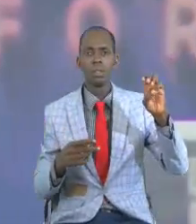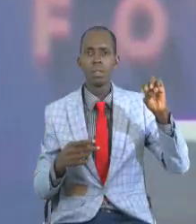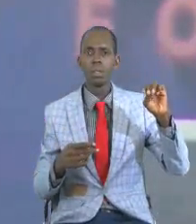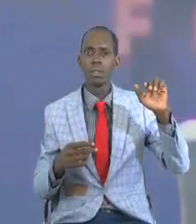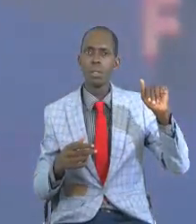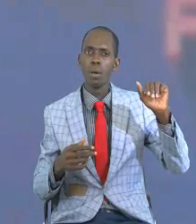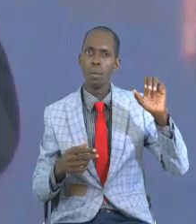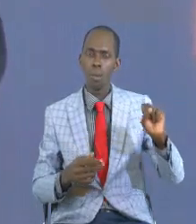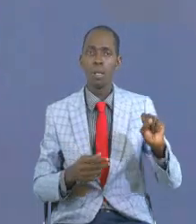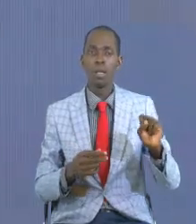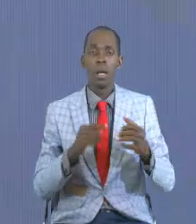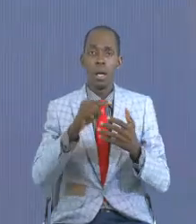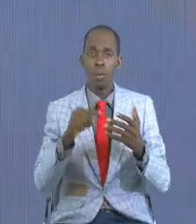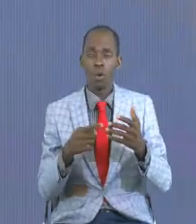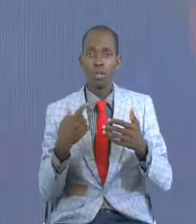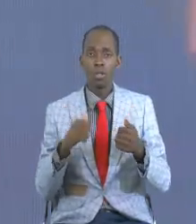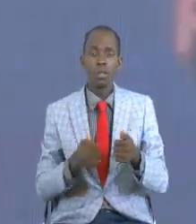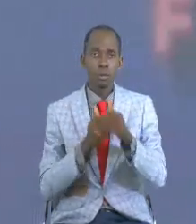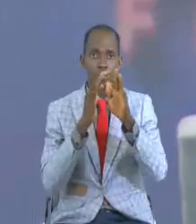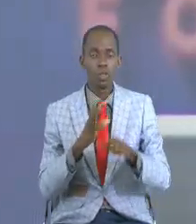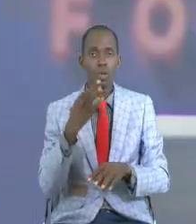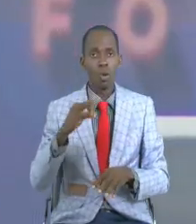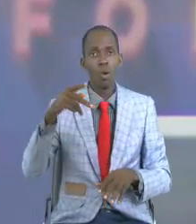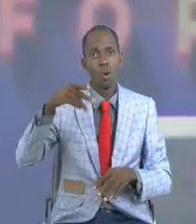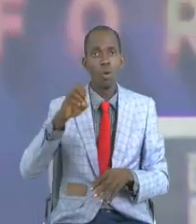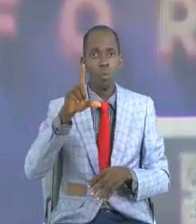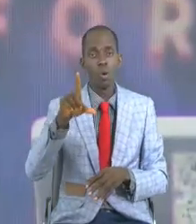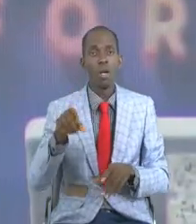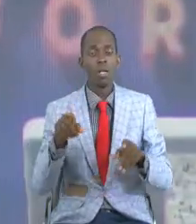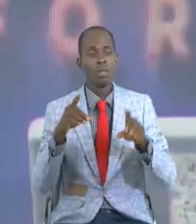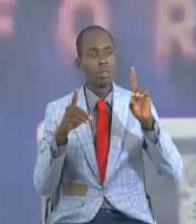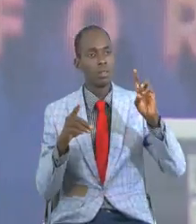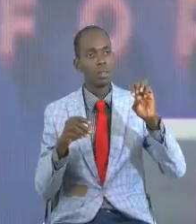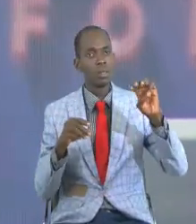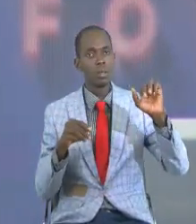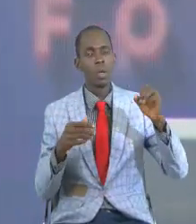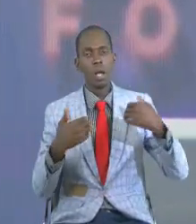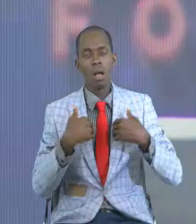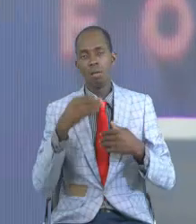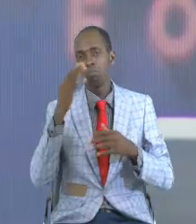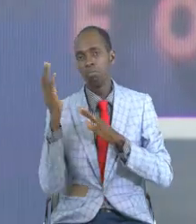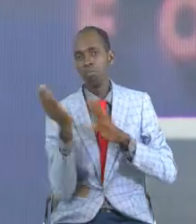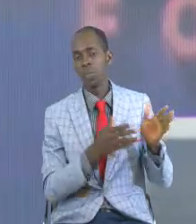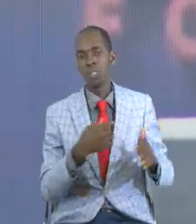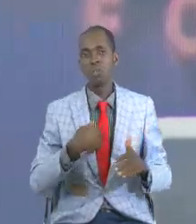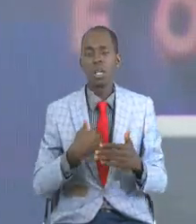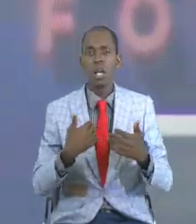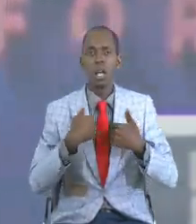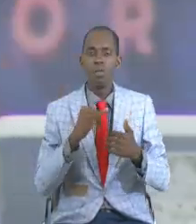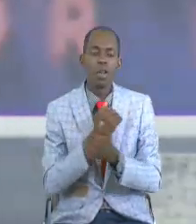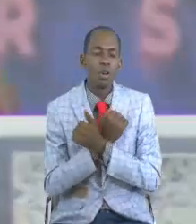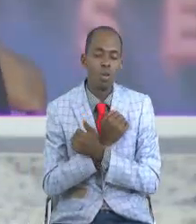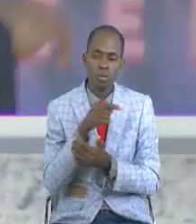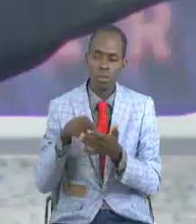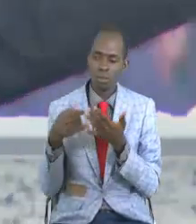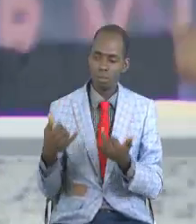of Paul the Apostle. Demas has forsaken me, having loved this present world. But Timothy